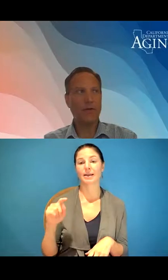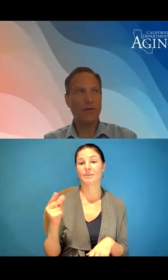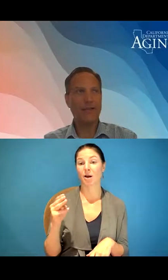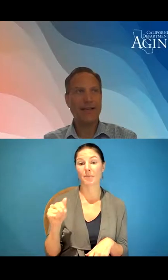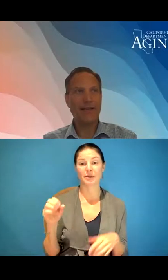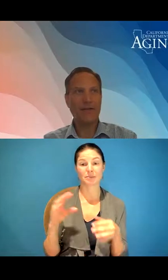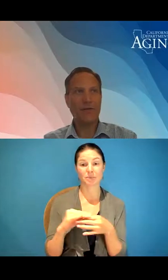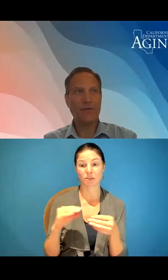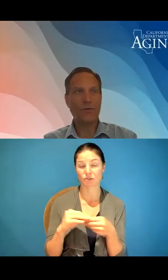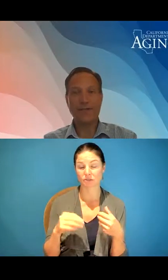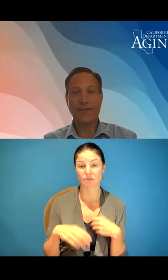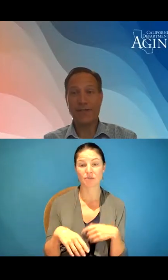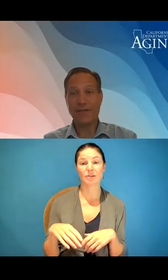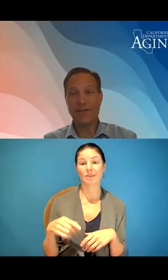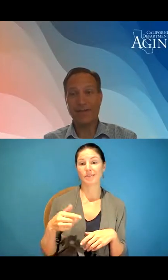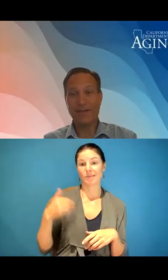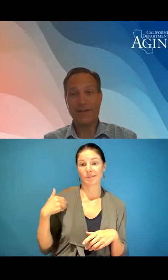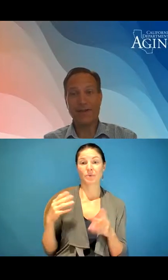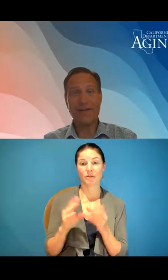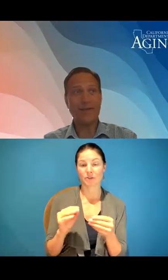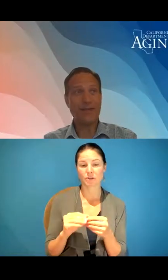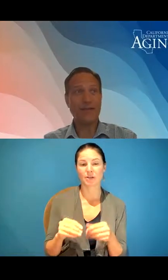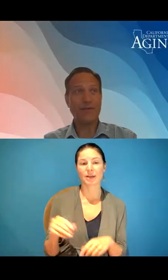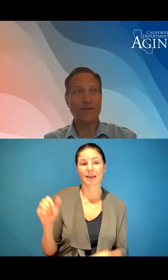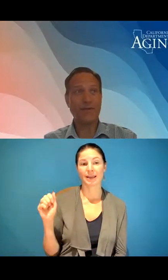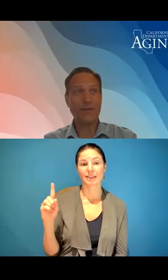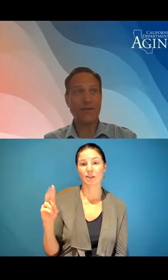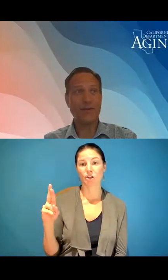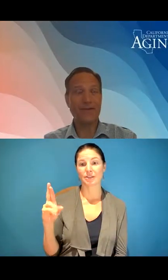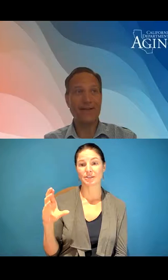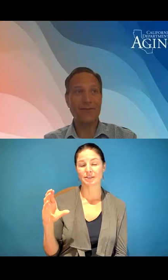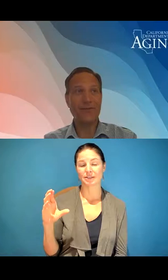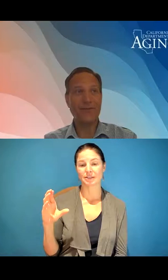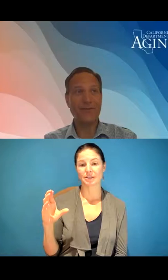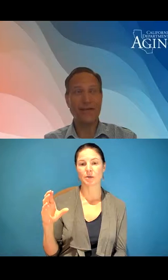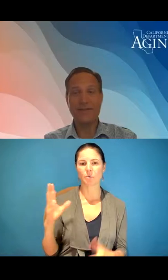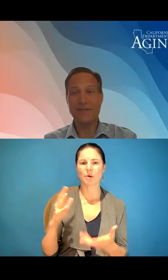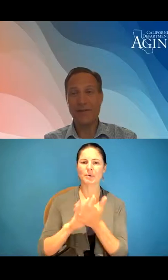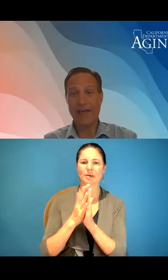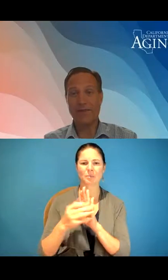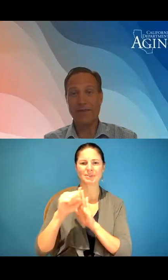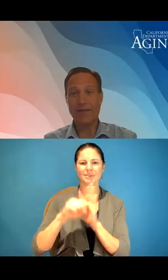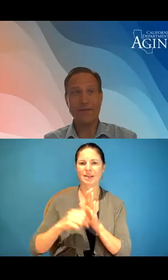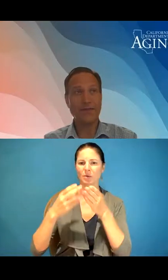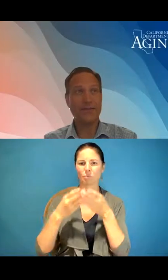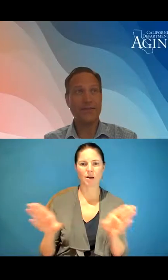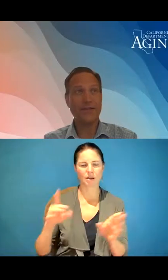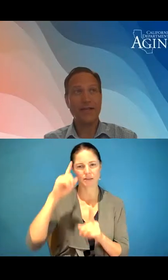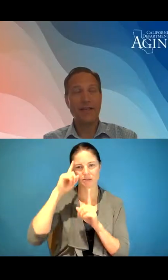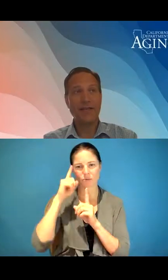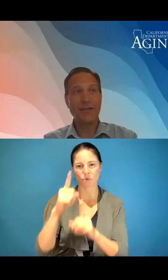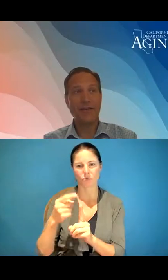stakeholder calls, it is our goal to take ADRC statewide. So that's one of the critical goals and strategies that we have over the next